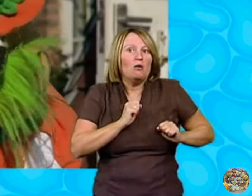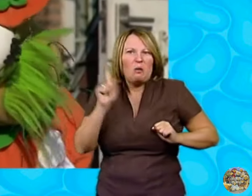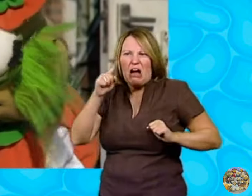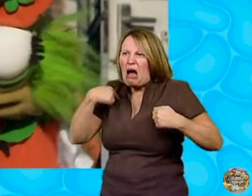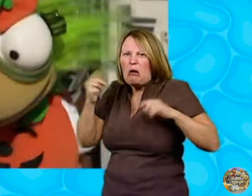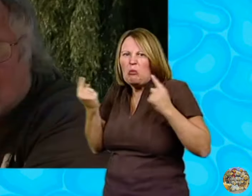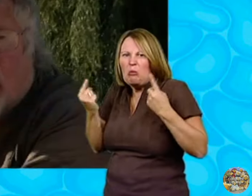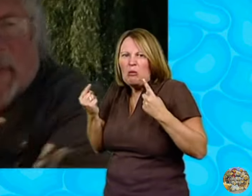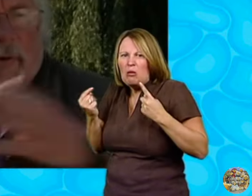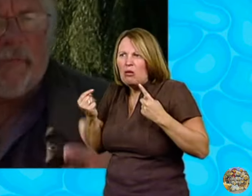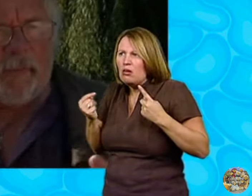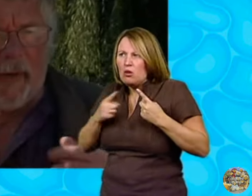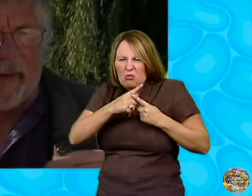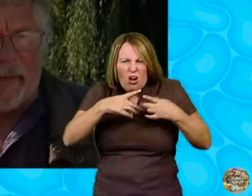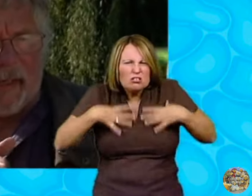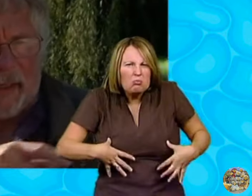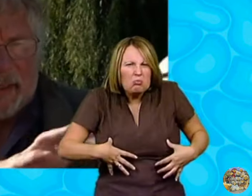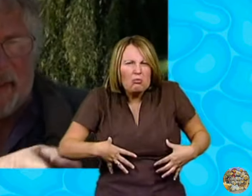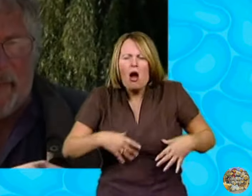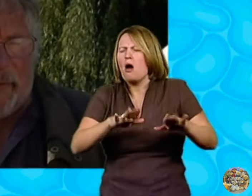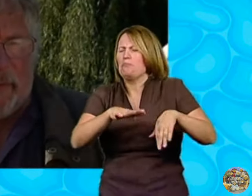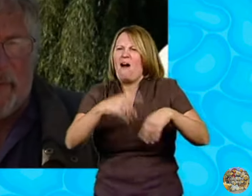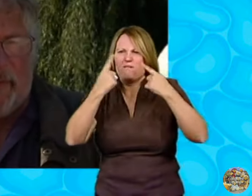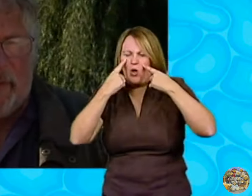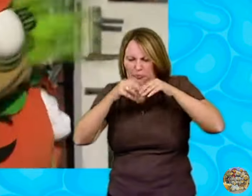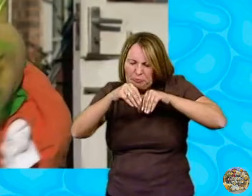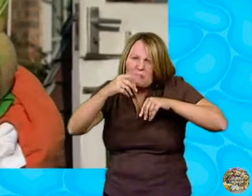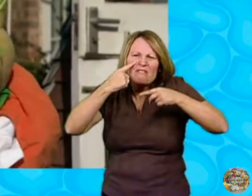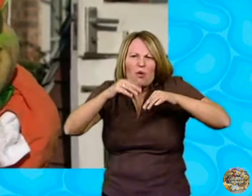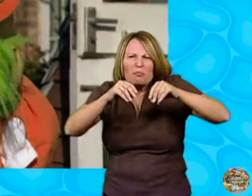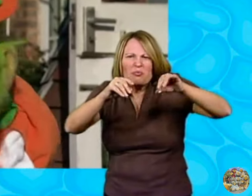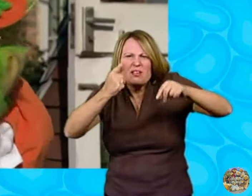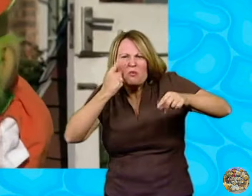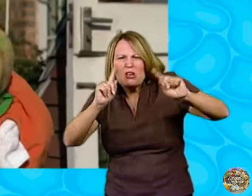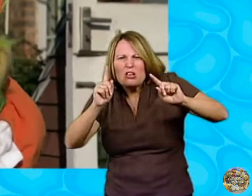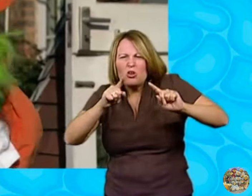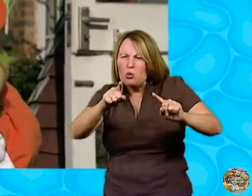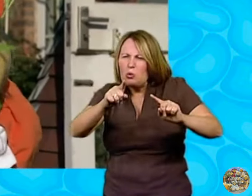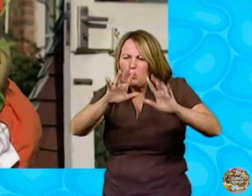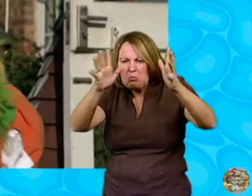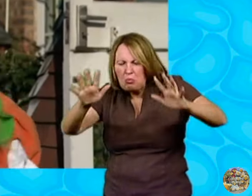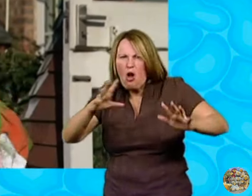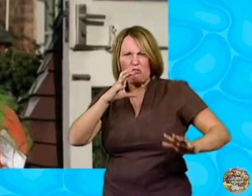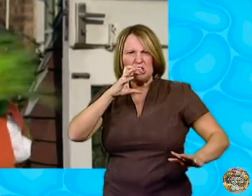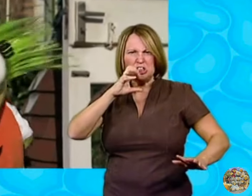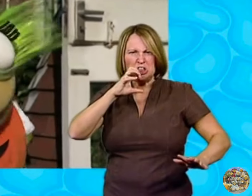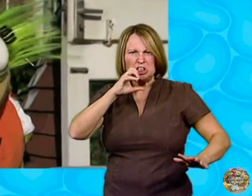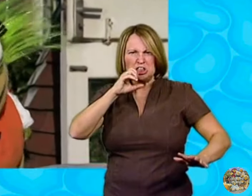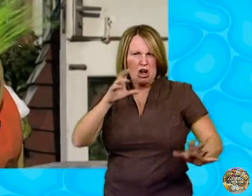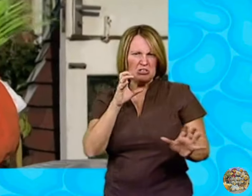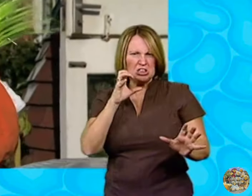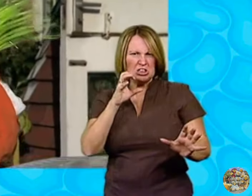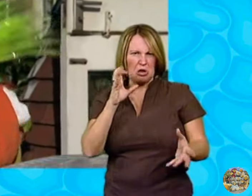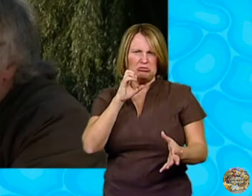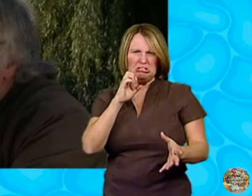guess what I am? Oh, you mean your costume. Right, OK. Let me have a look. It's orange, so you're obviously an orange. Yeah. No, you're not an orange. I'm not an